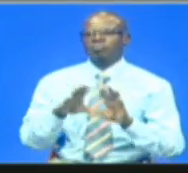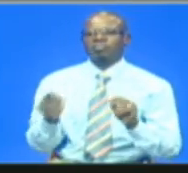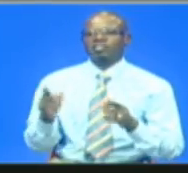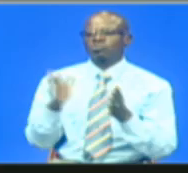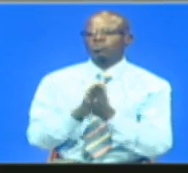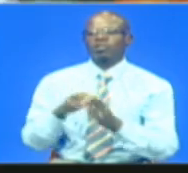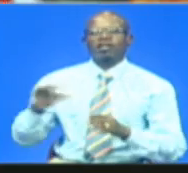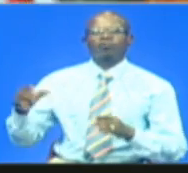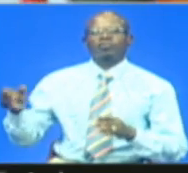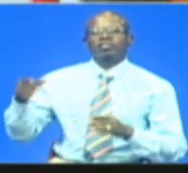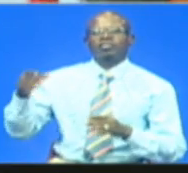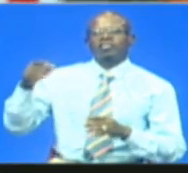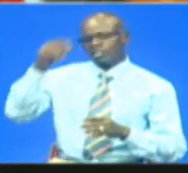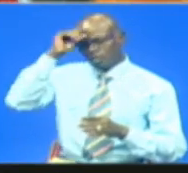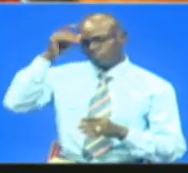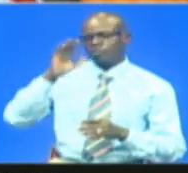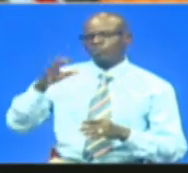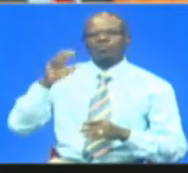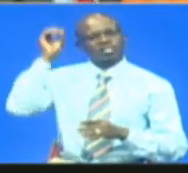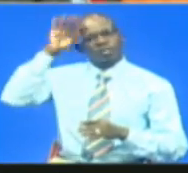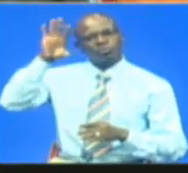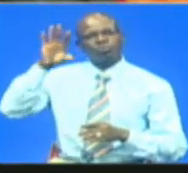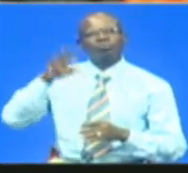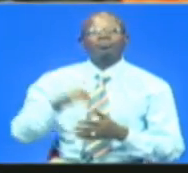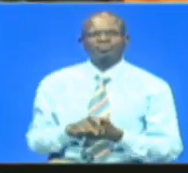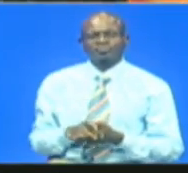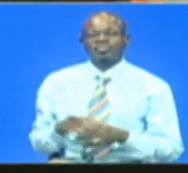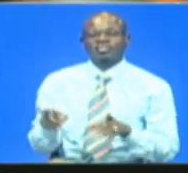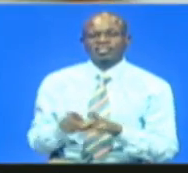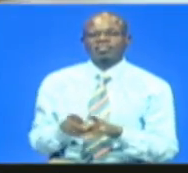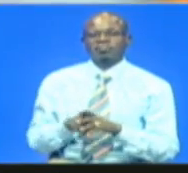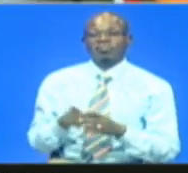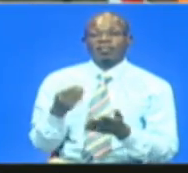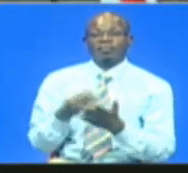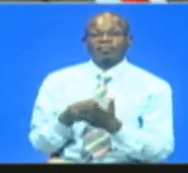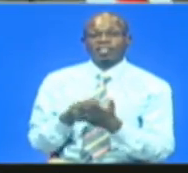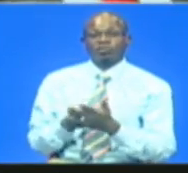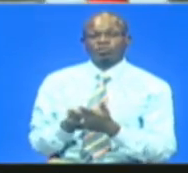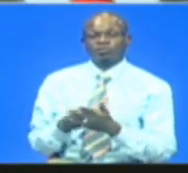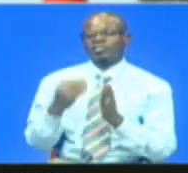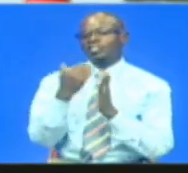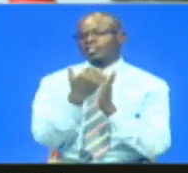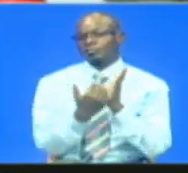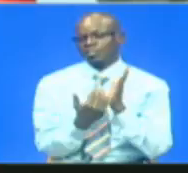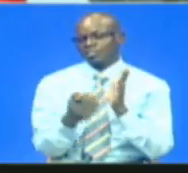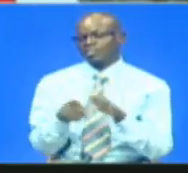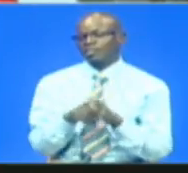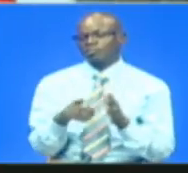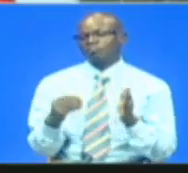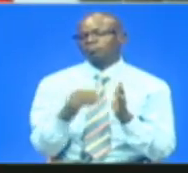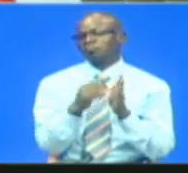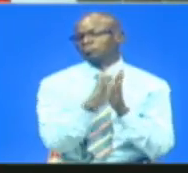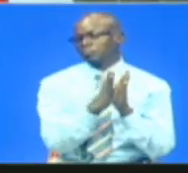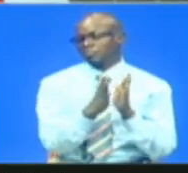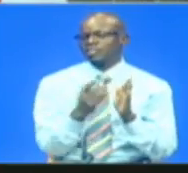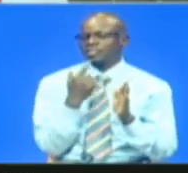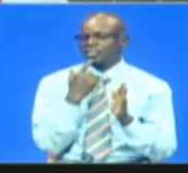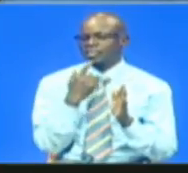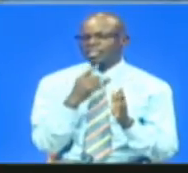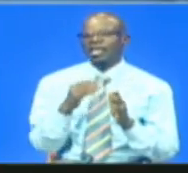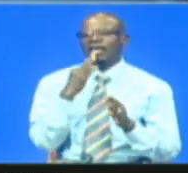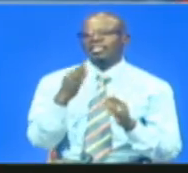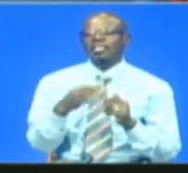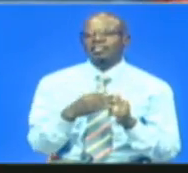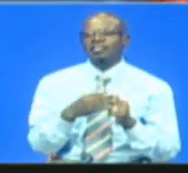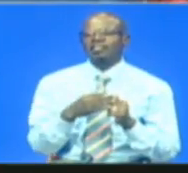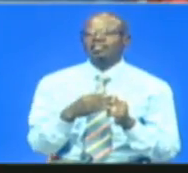Kiambu. Sergeant at Arms to allow the financial statements also captured an expenditure of 804